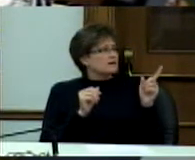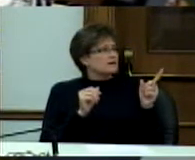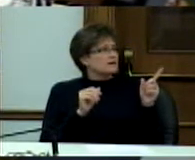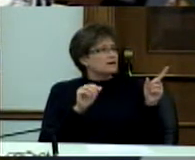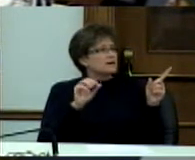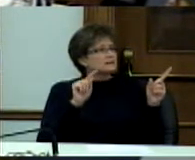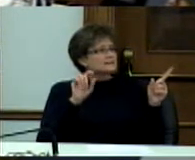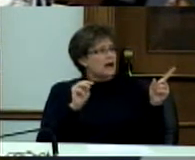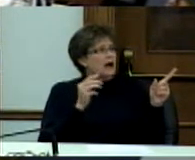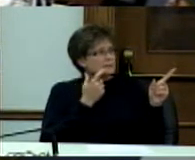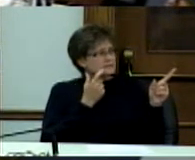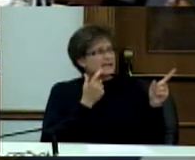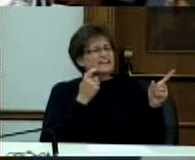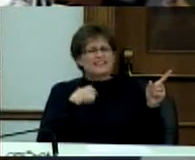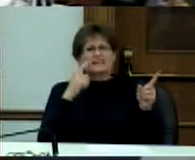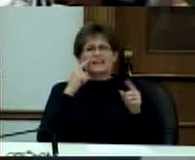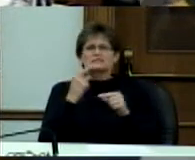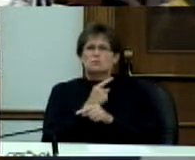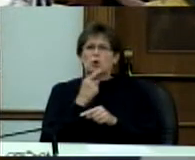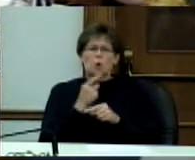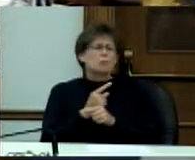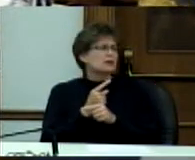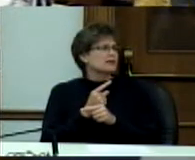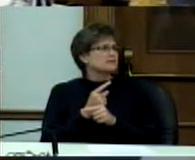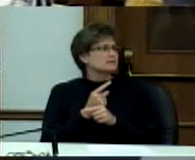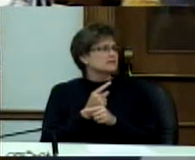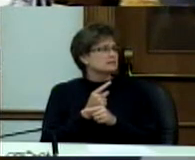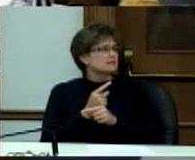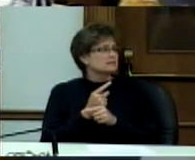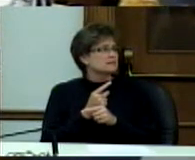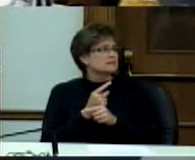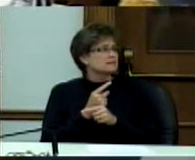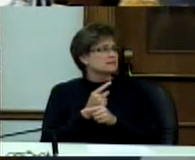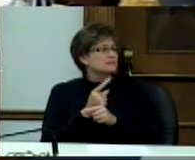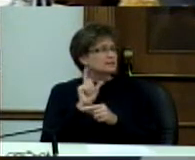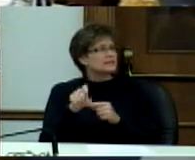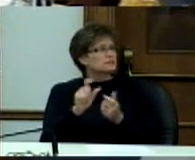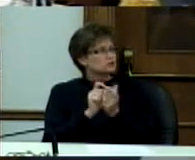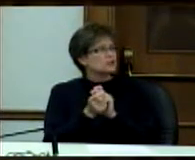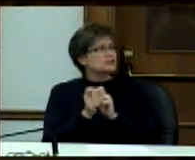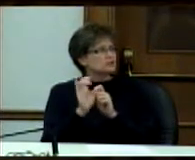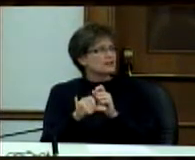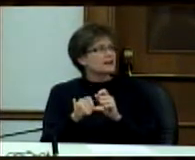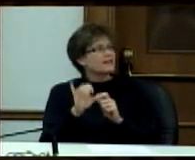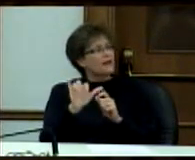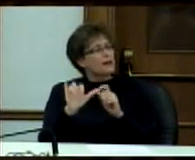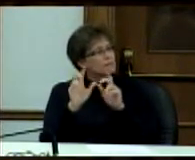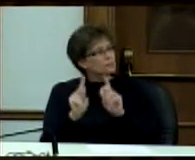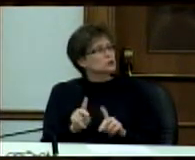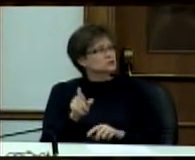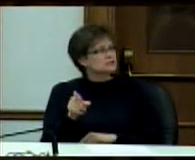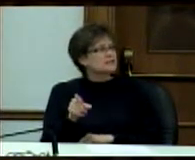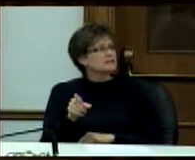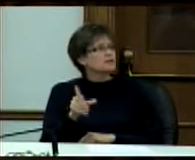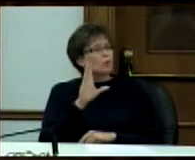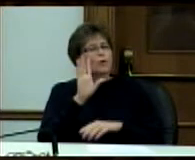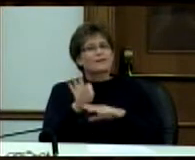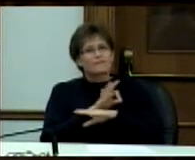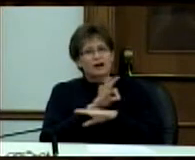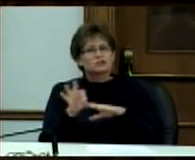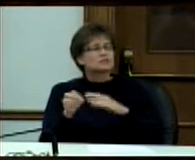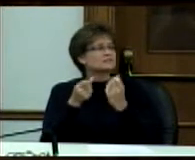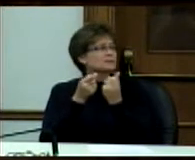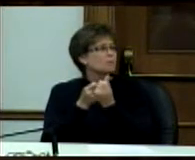right. And I think that's an appropriate and an important change in that this person